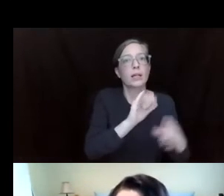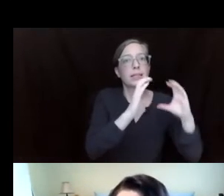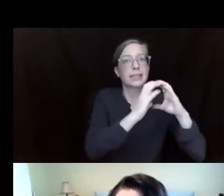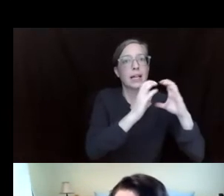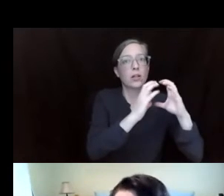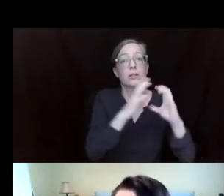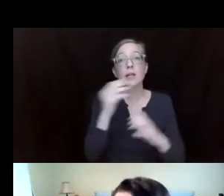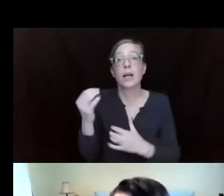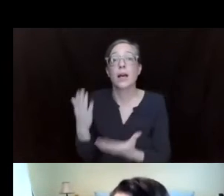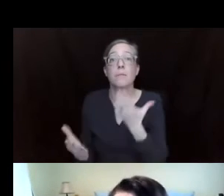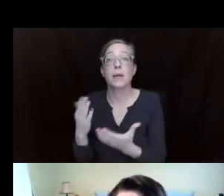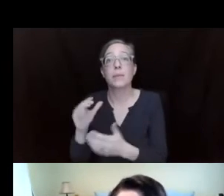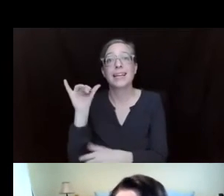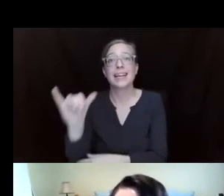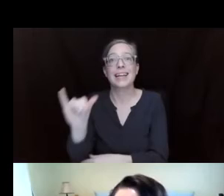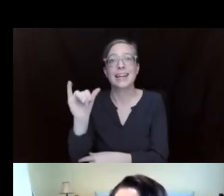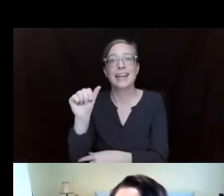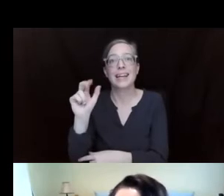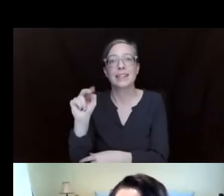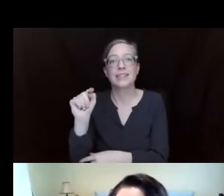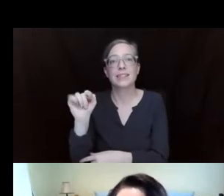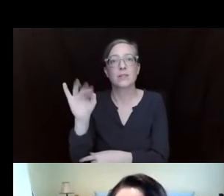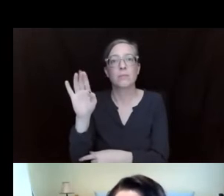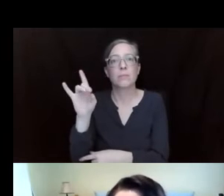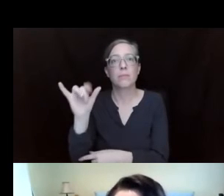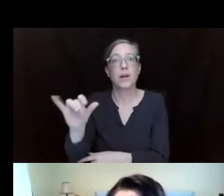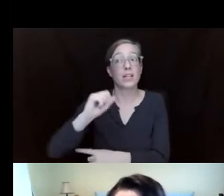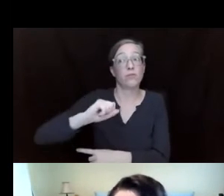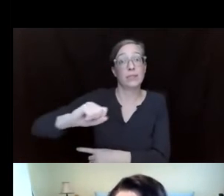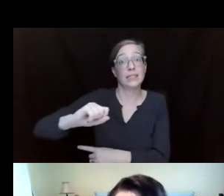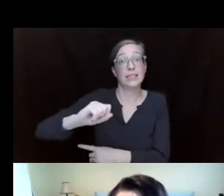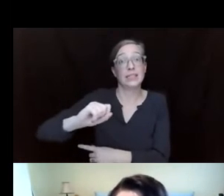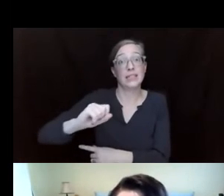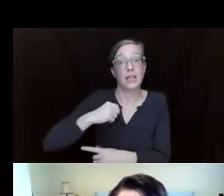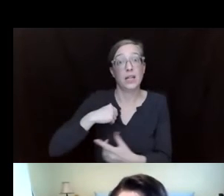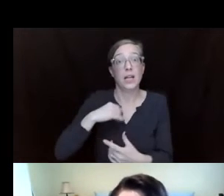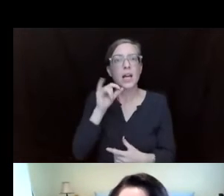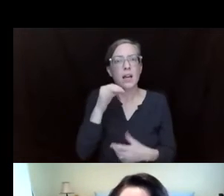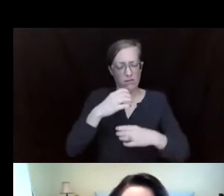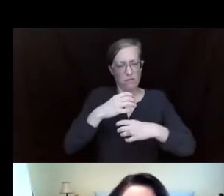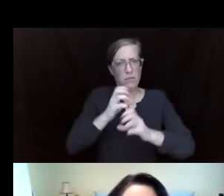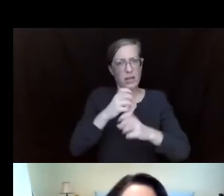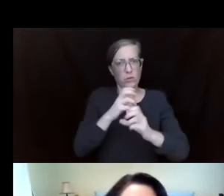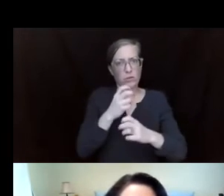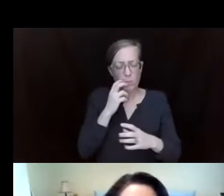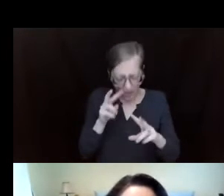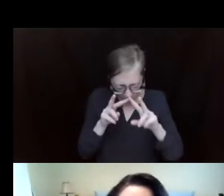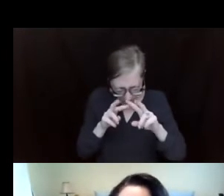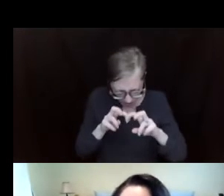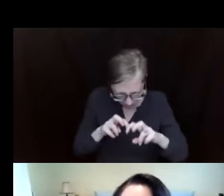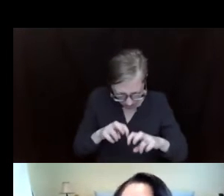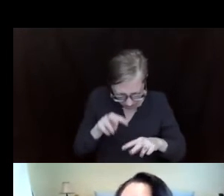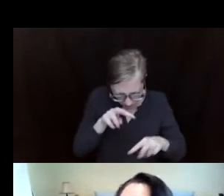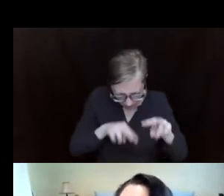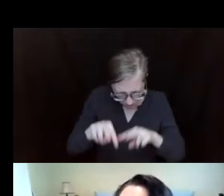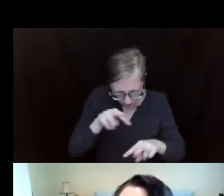coli cells that are super similar, if I look at them in the microscope, I cannot tell one cell from the other, but perhaps